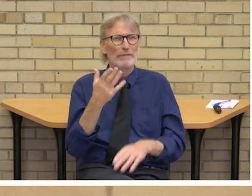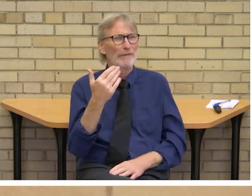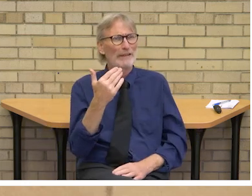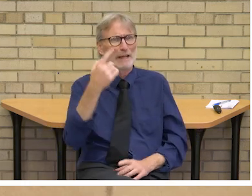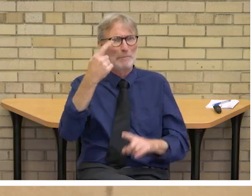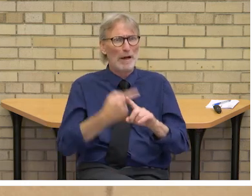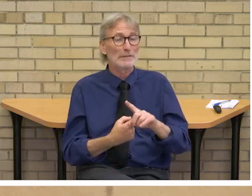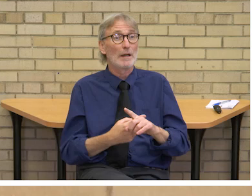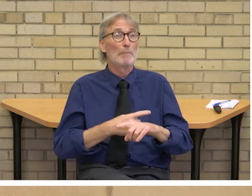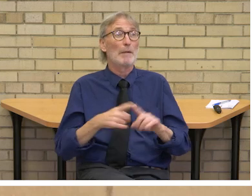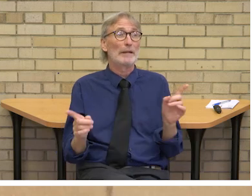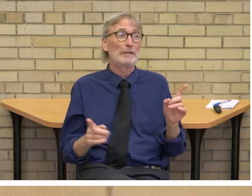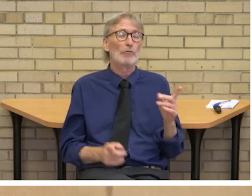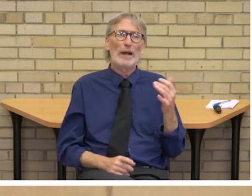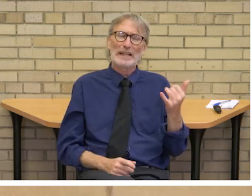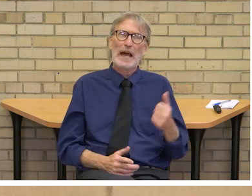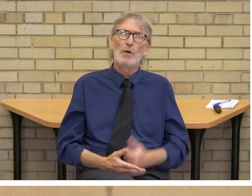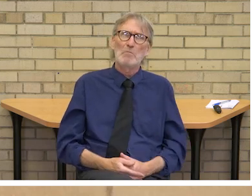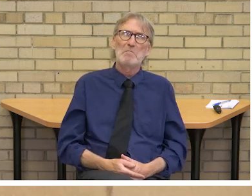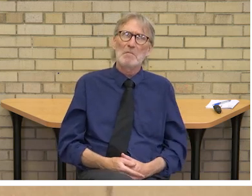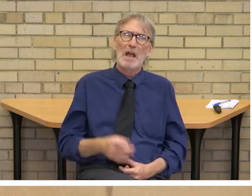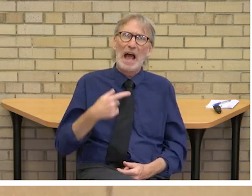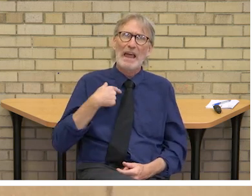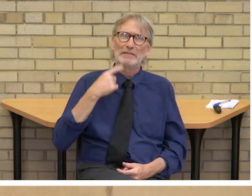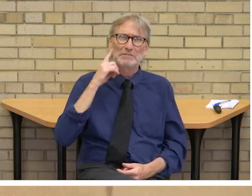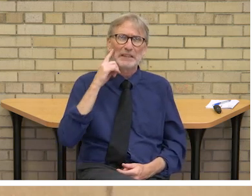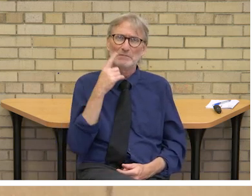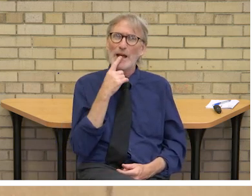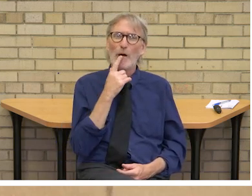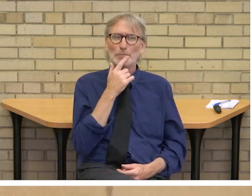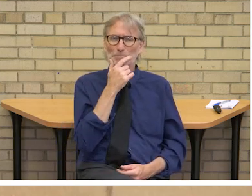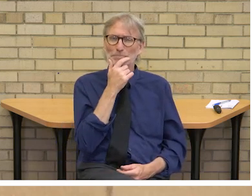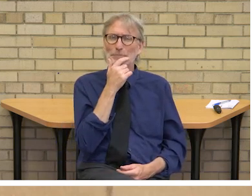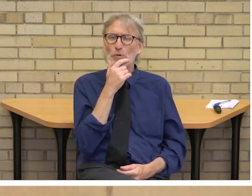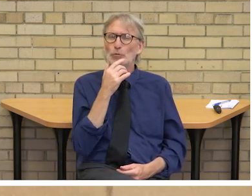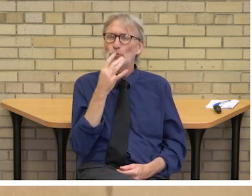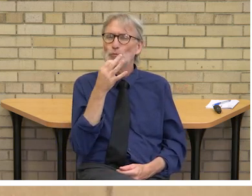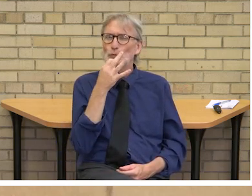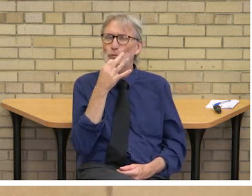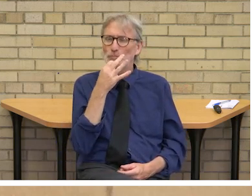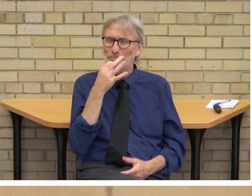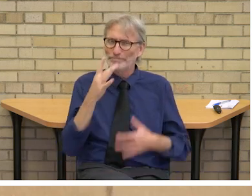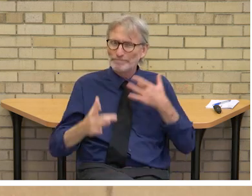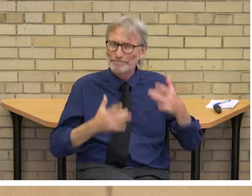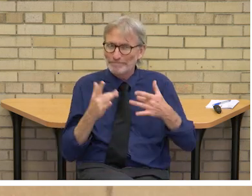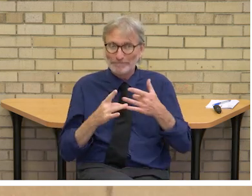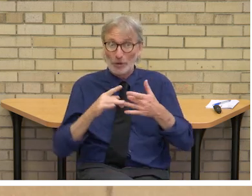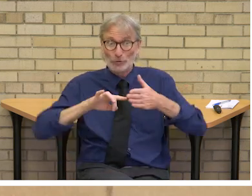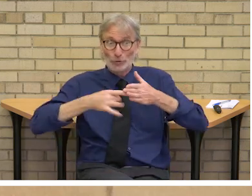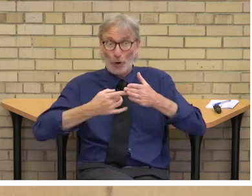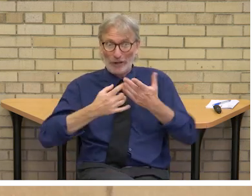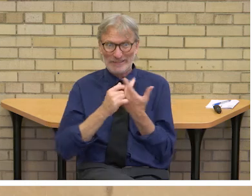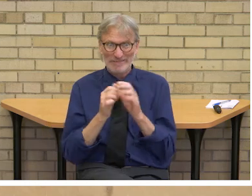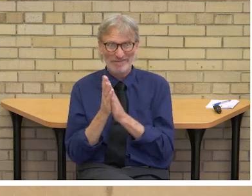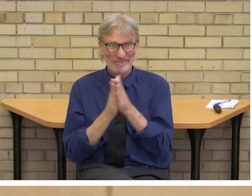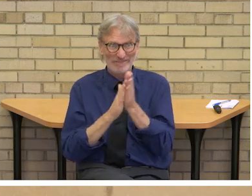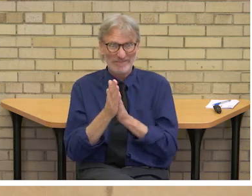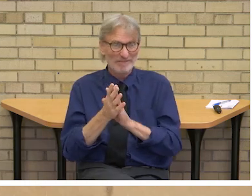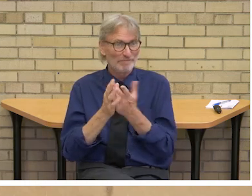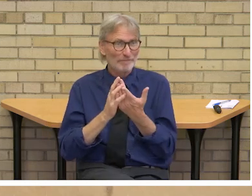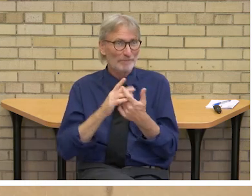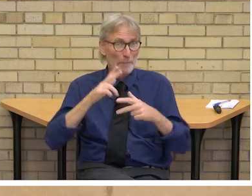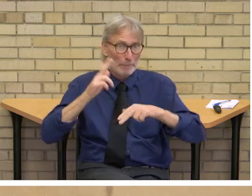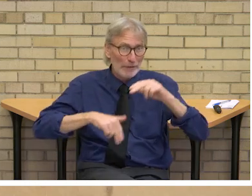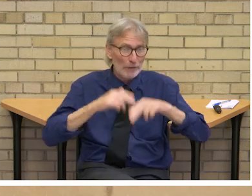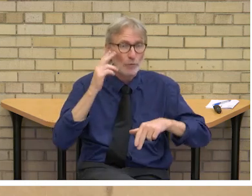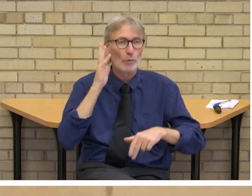But I think we're really excited to get started, which we will see that